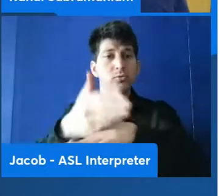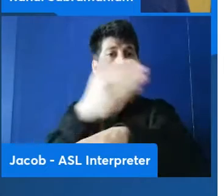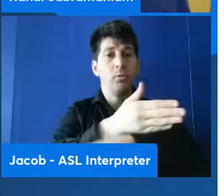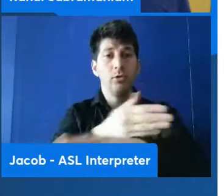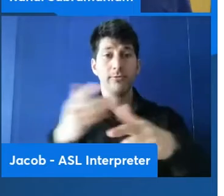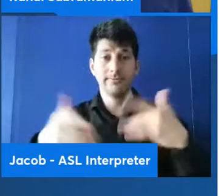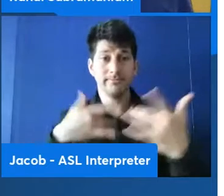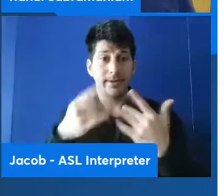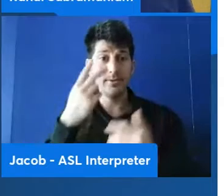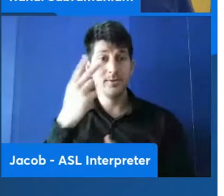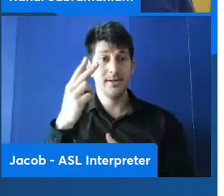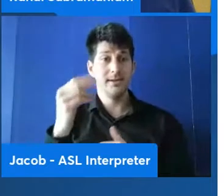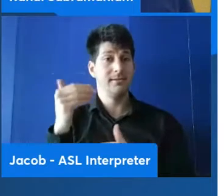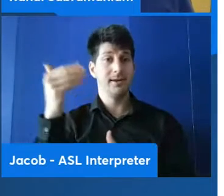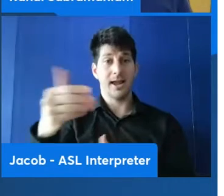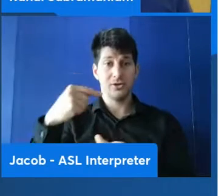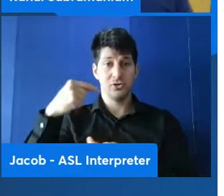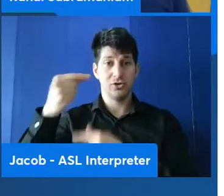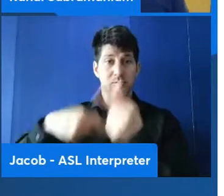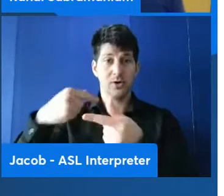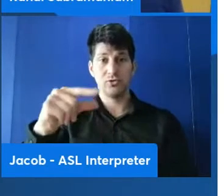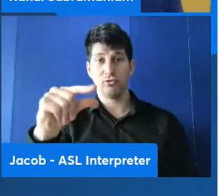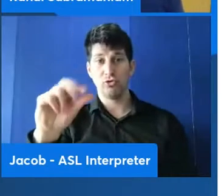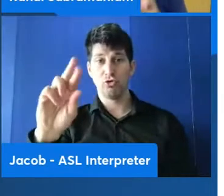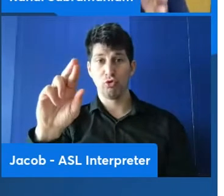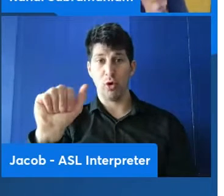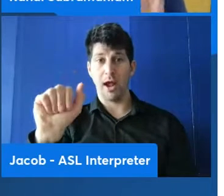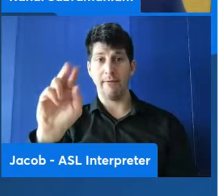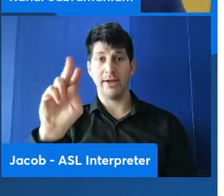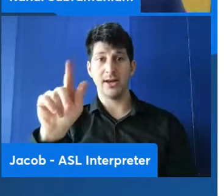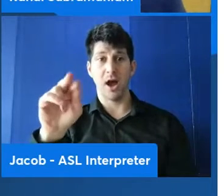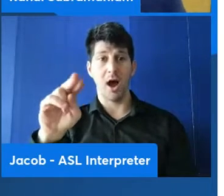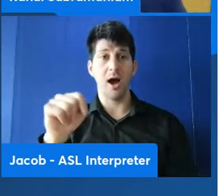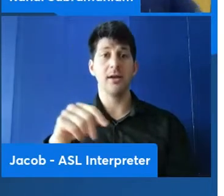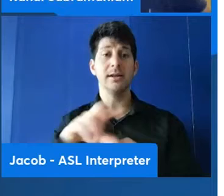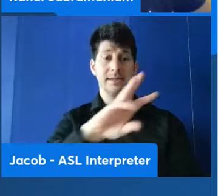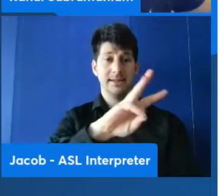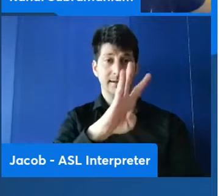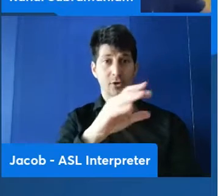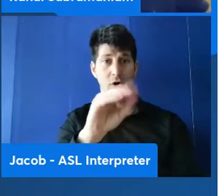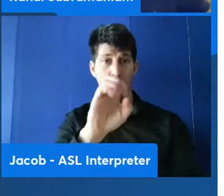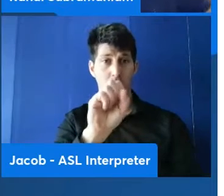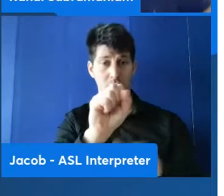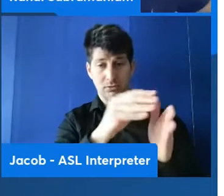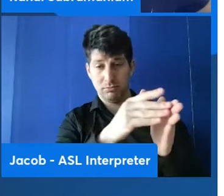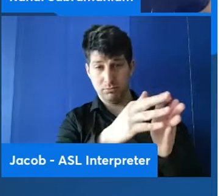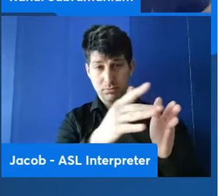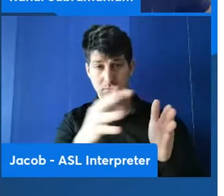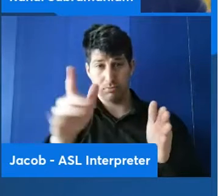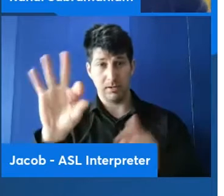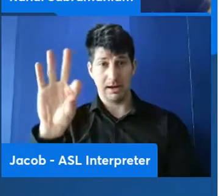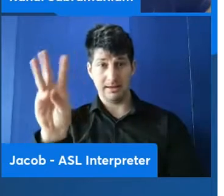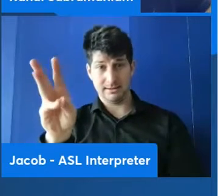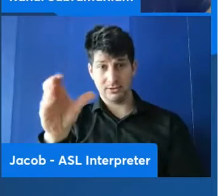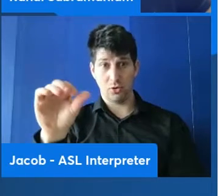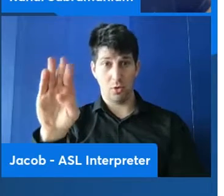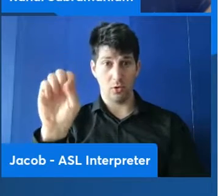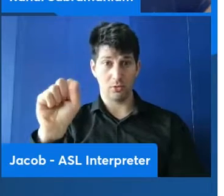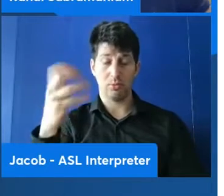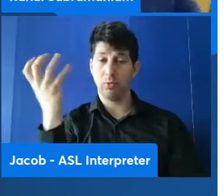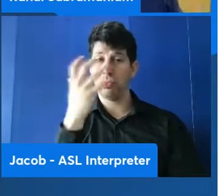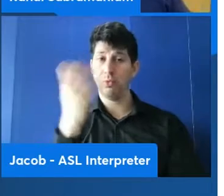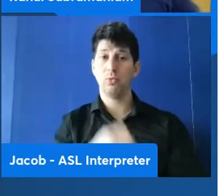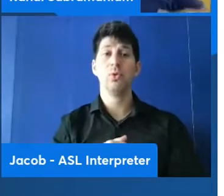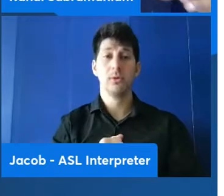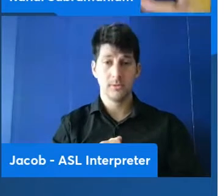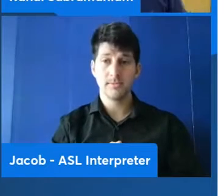with the next generation of Gravitons, because they can go from 64 cores to 96 cores, I think, on